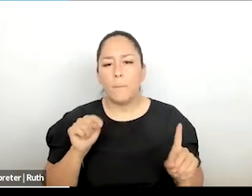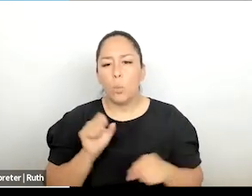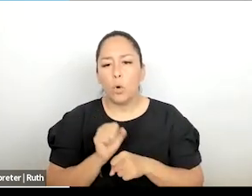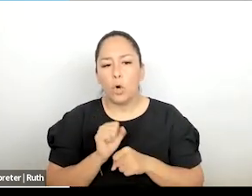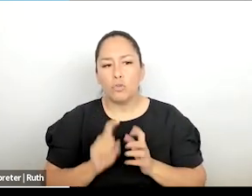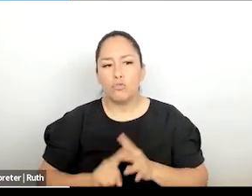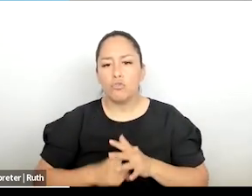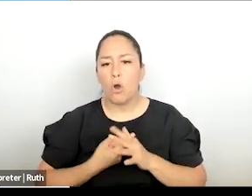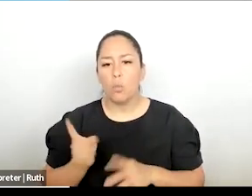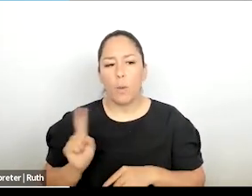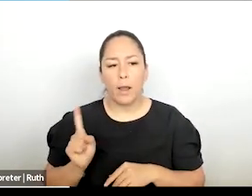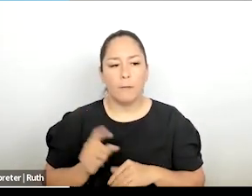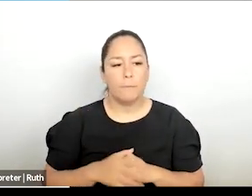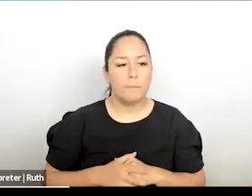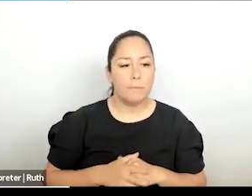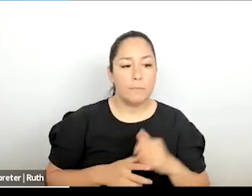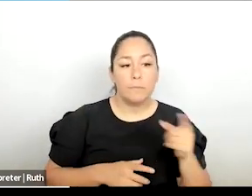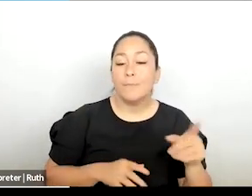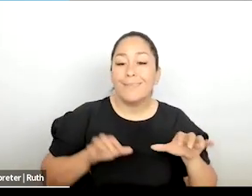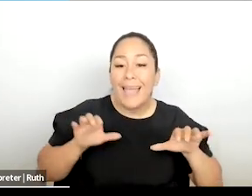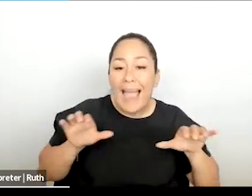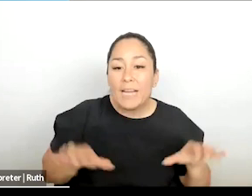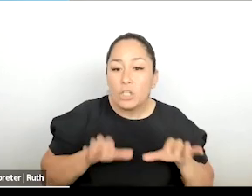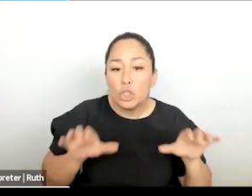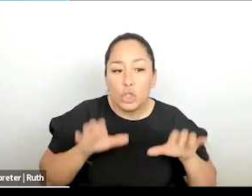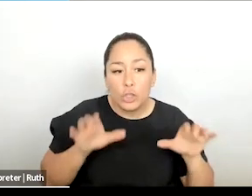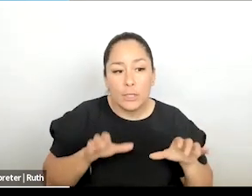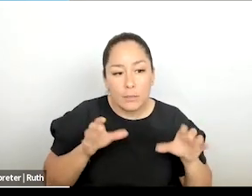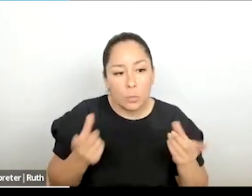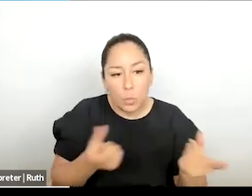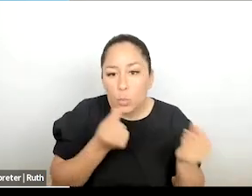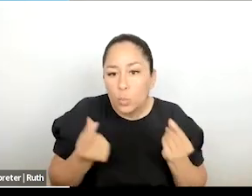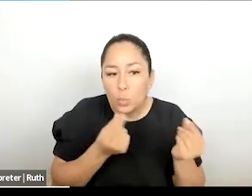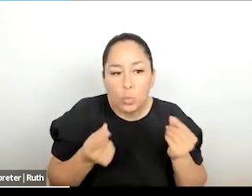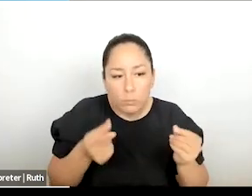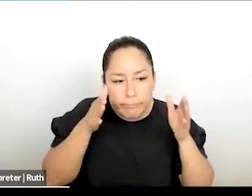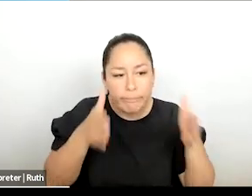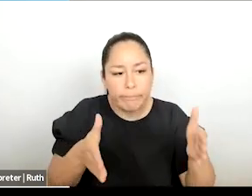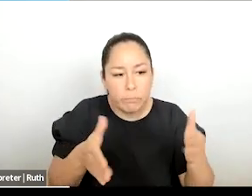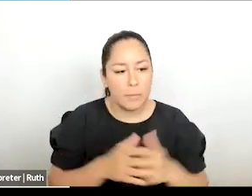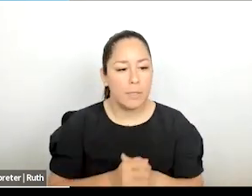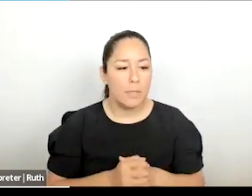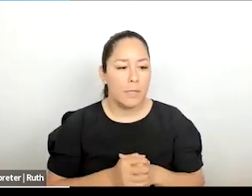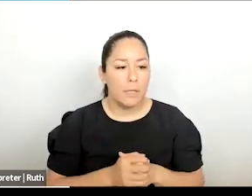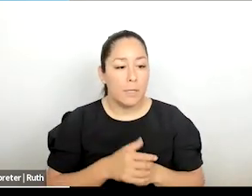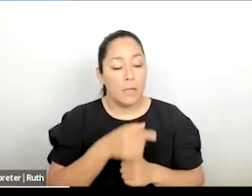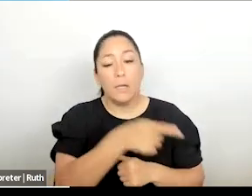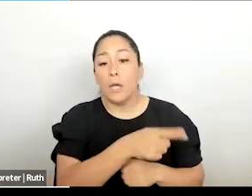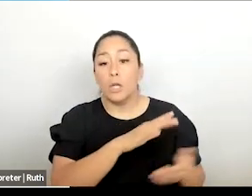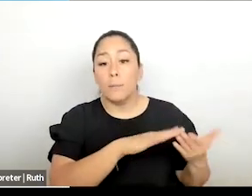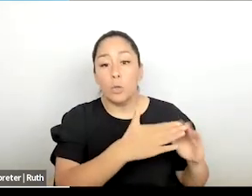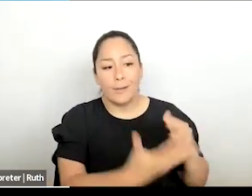from, that the work be action-oriented and be focused on an action, the participation